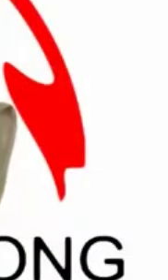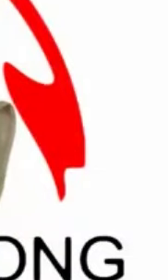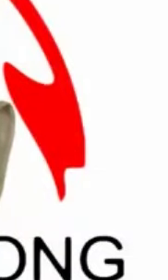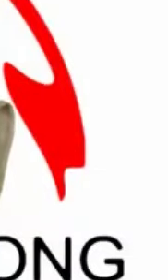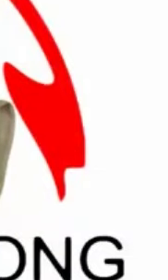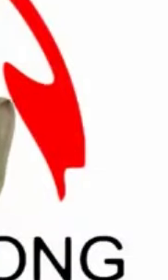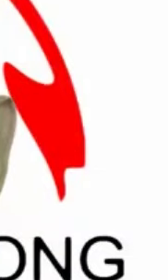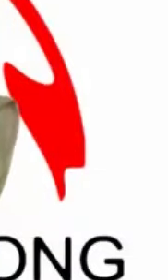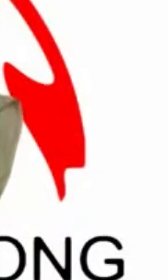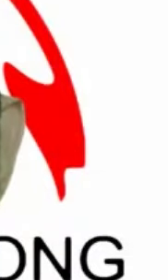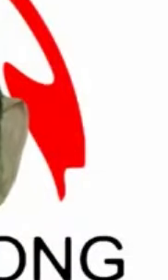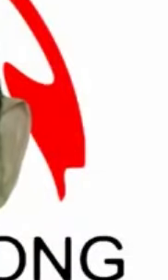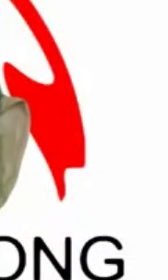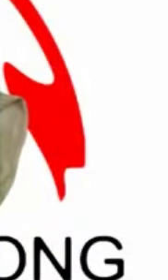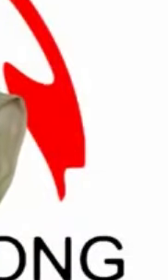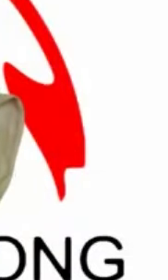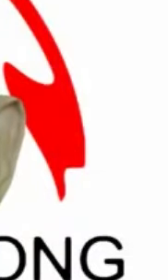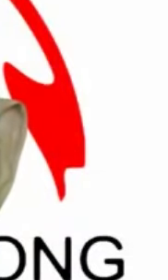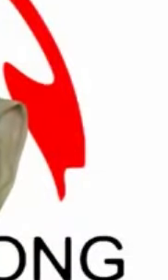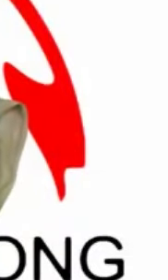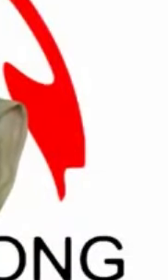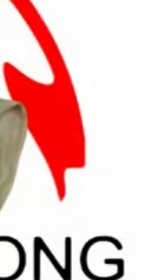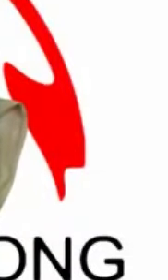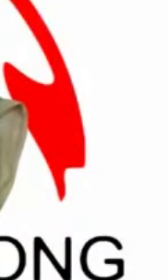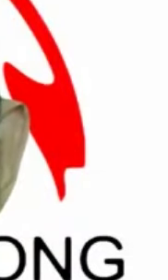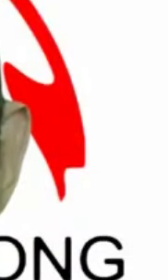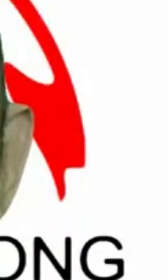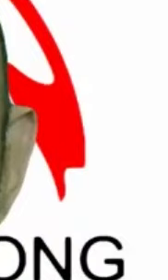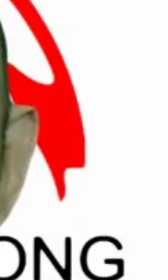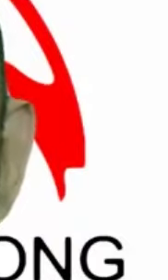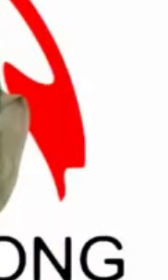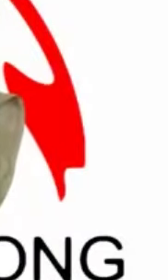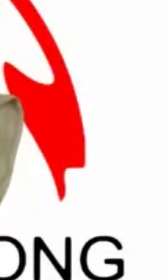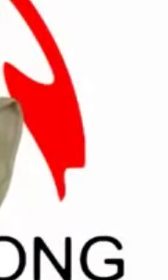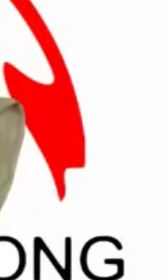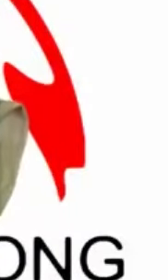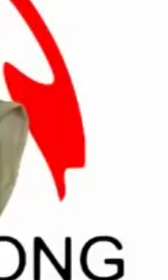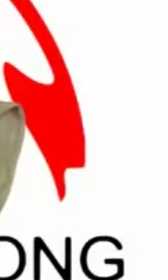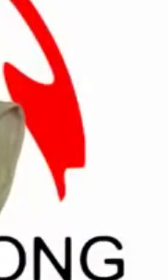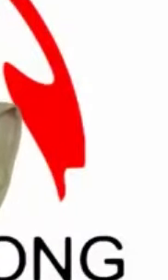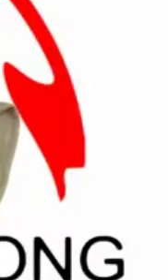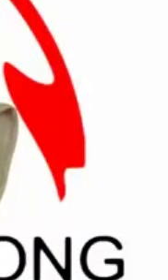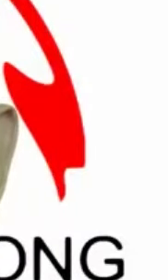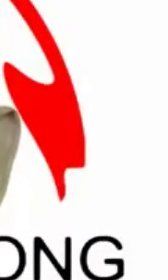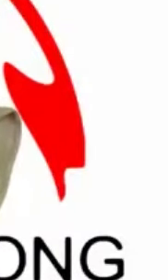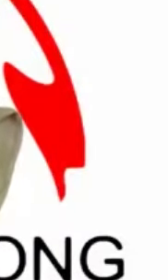cannot have this working properly. So that's what we need: applied knowledge and meaningful